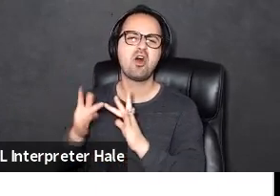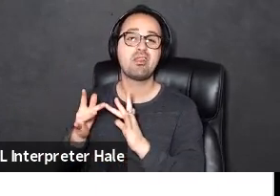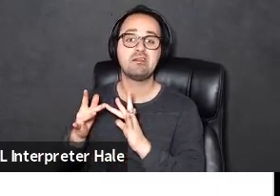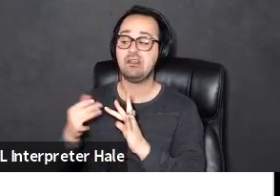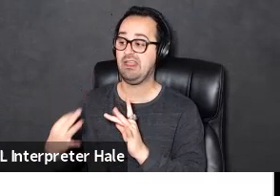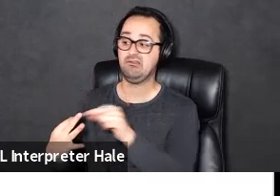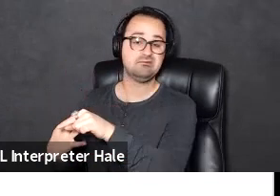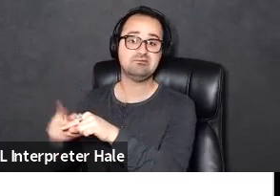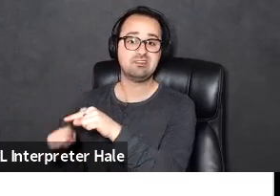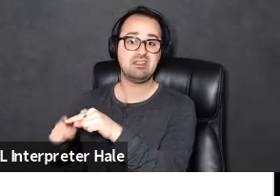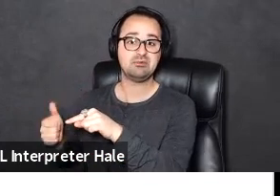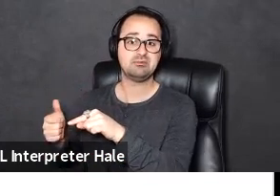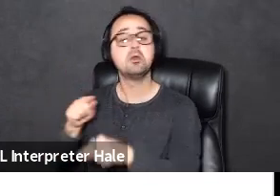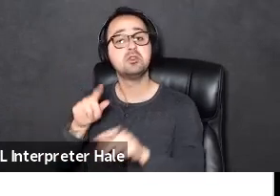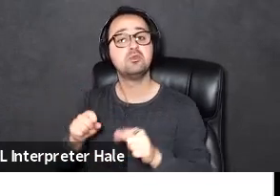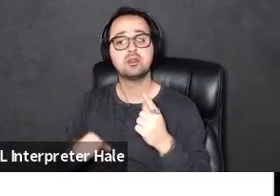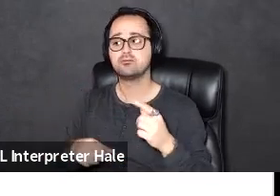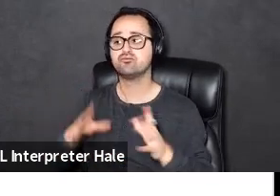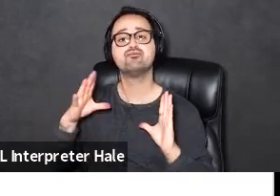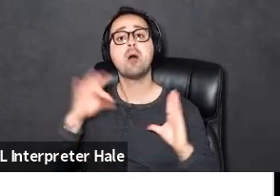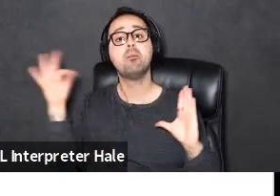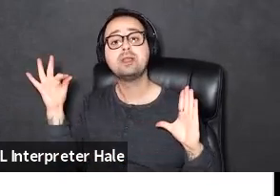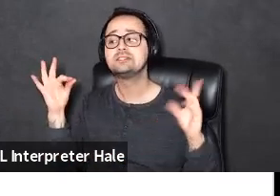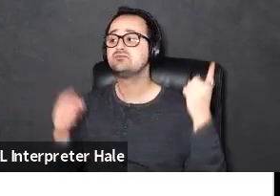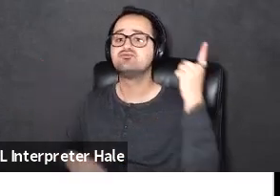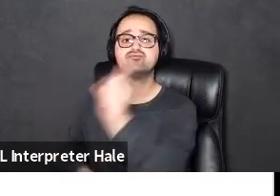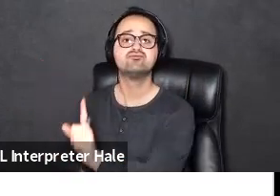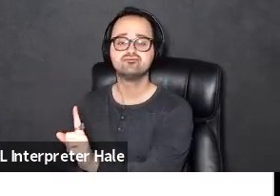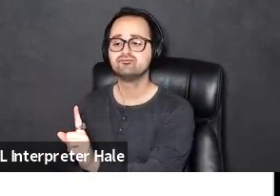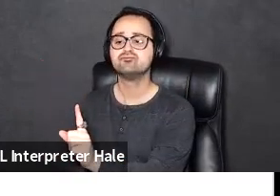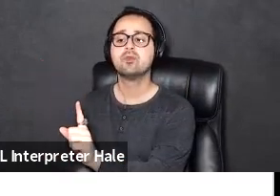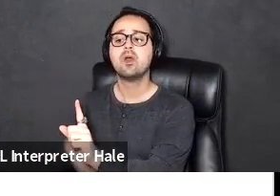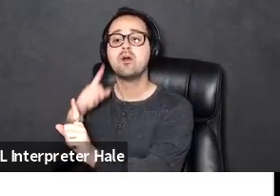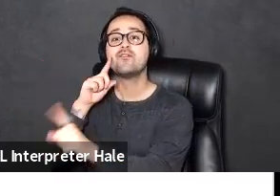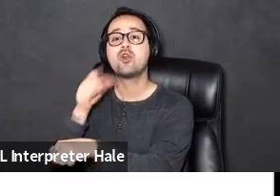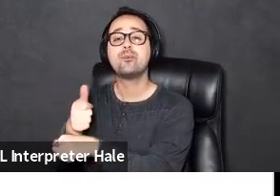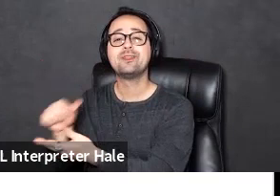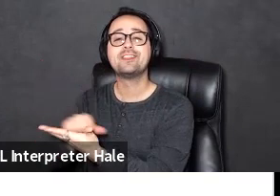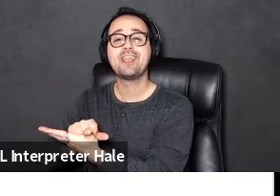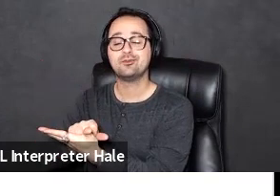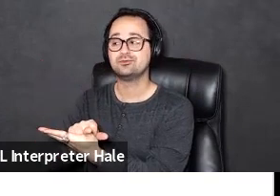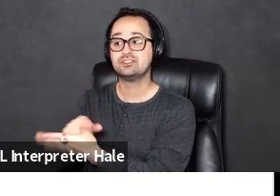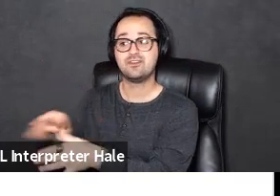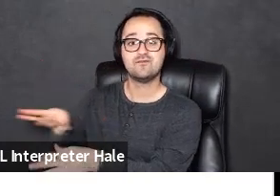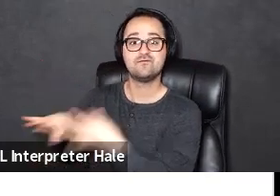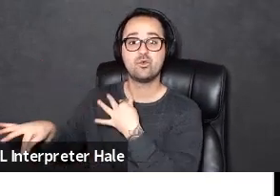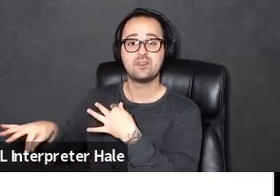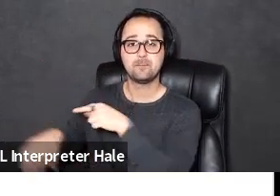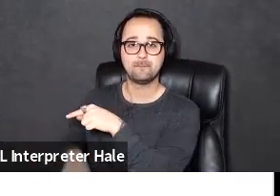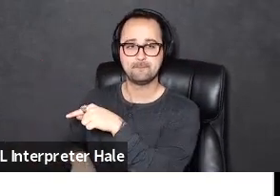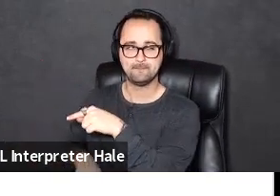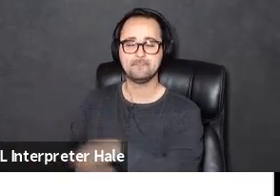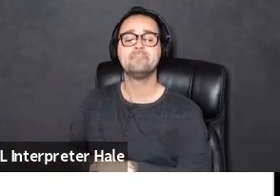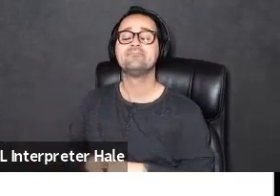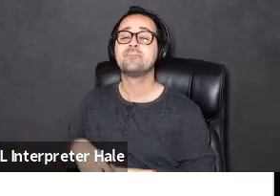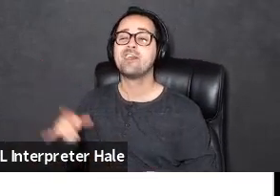it themselves, you can be appointed or someone else can be appointed to open the account on their behalf. Like